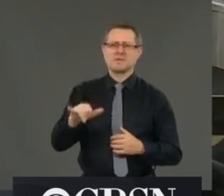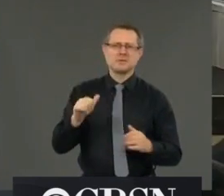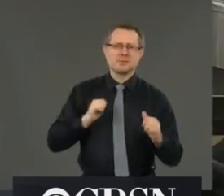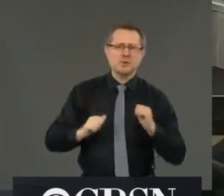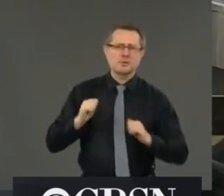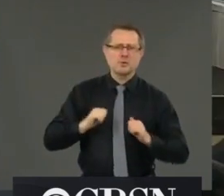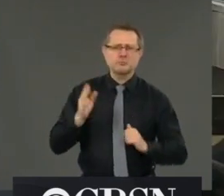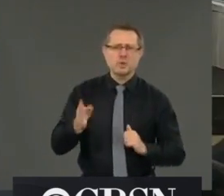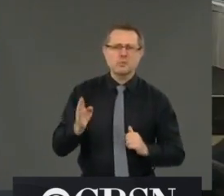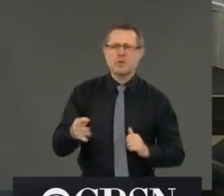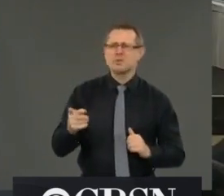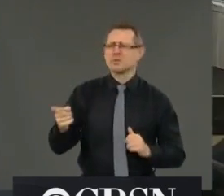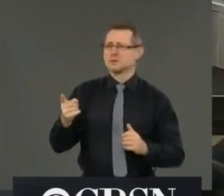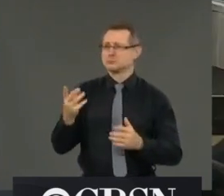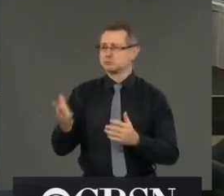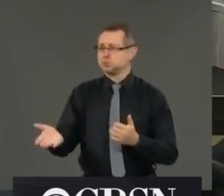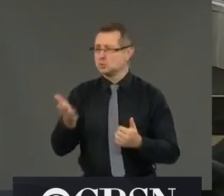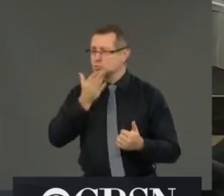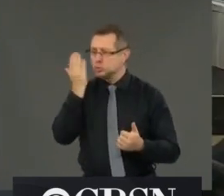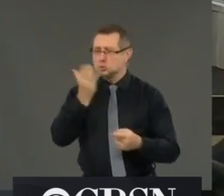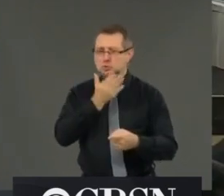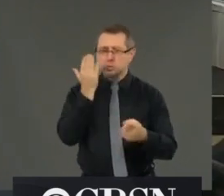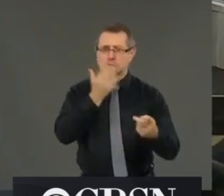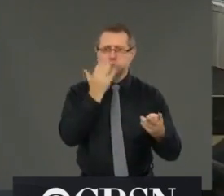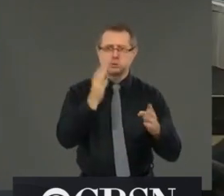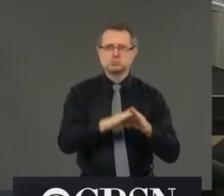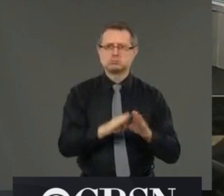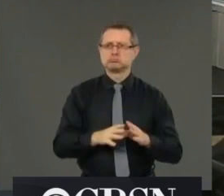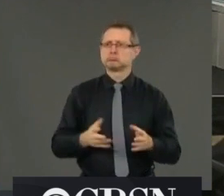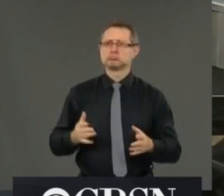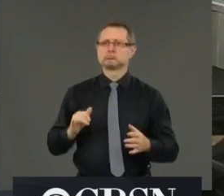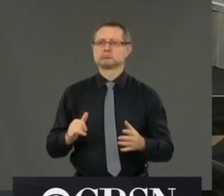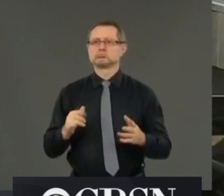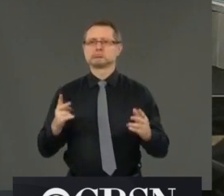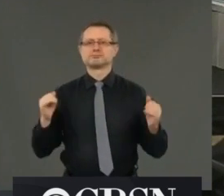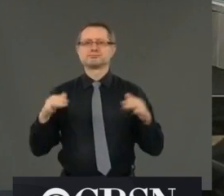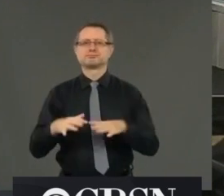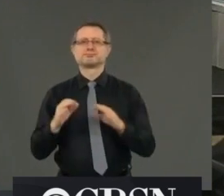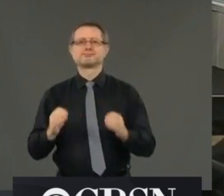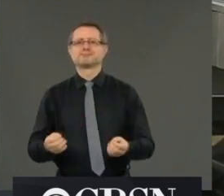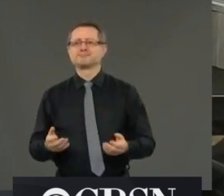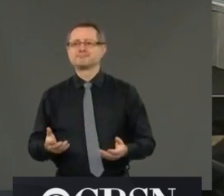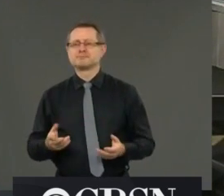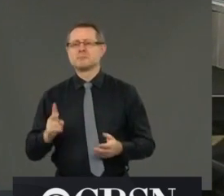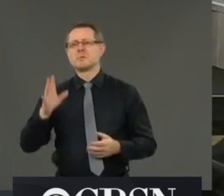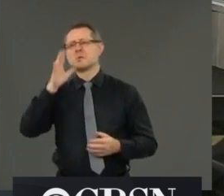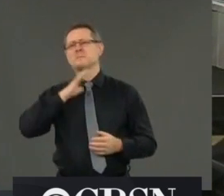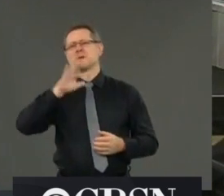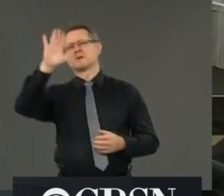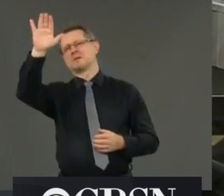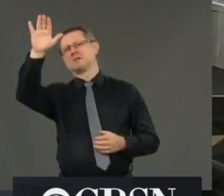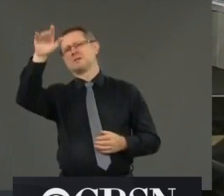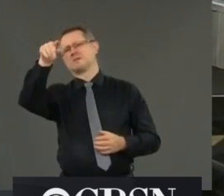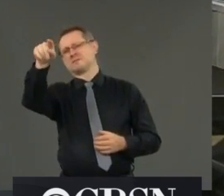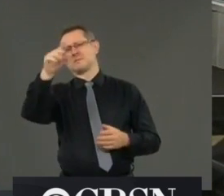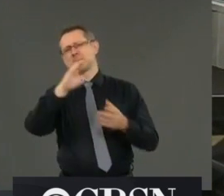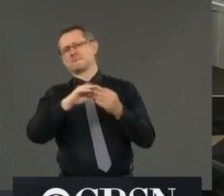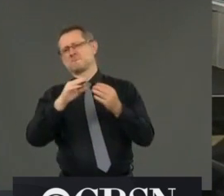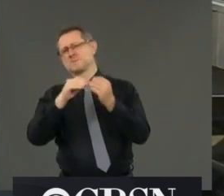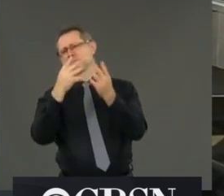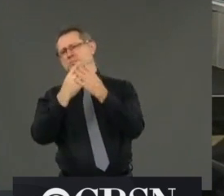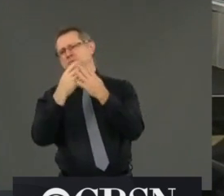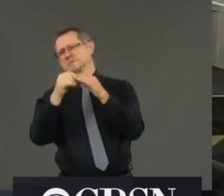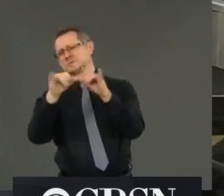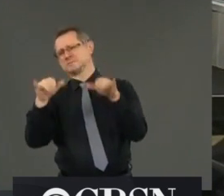Cuomo, you mentioned the prison system. You failed to mention that the state's only tested 10% of inmates across the board, and among all inmates, not